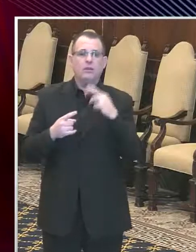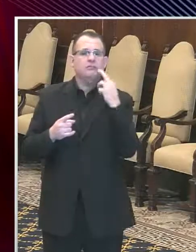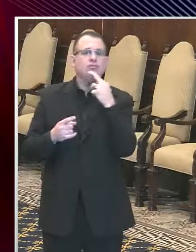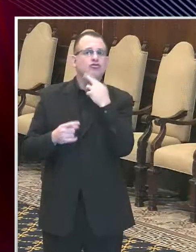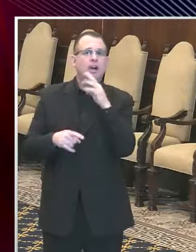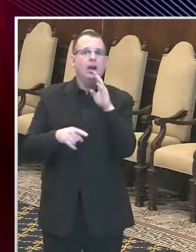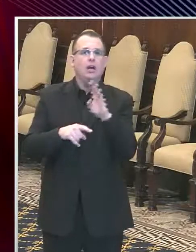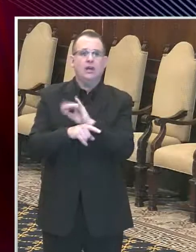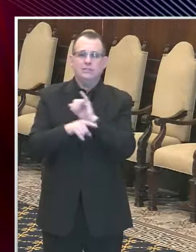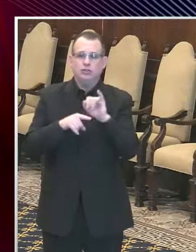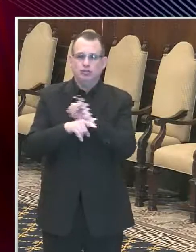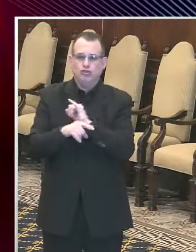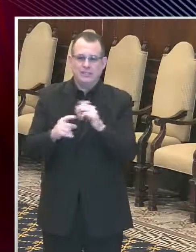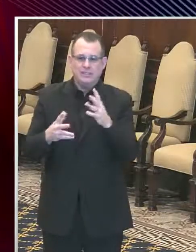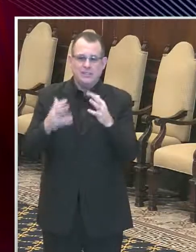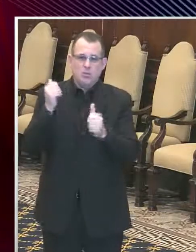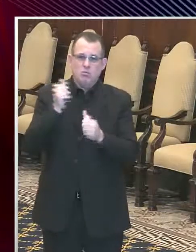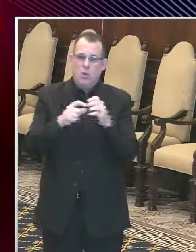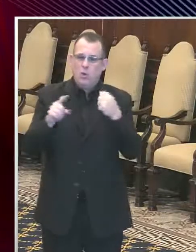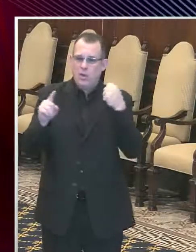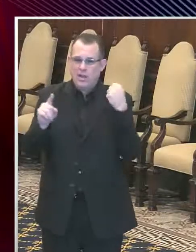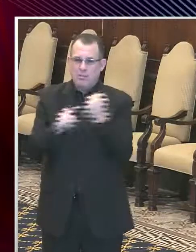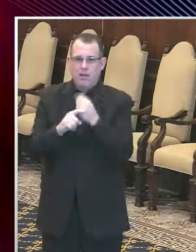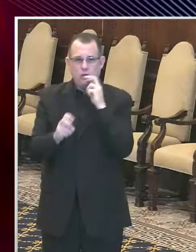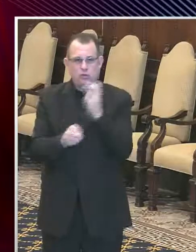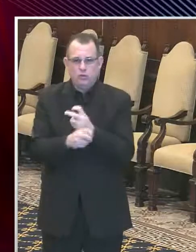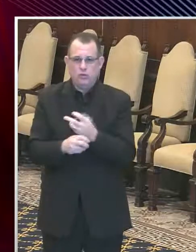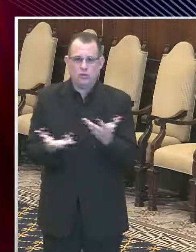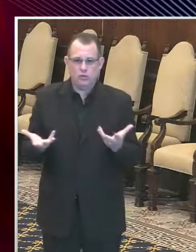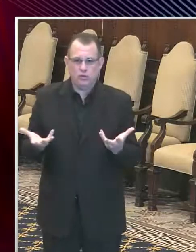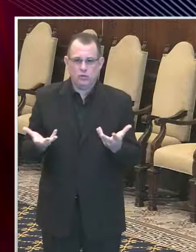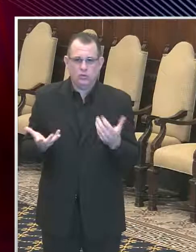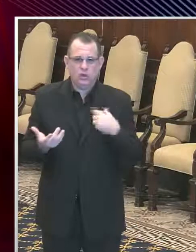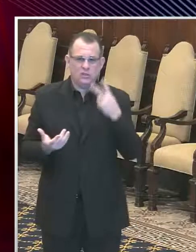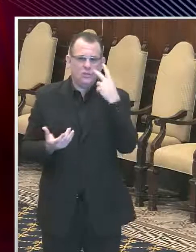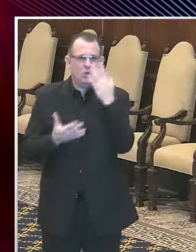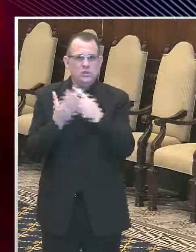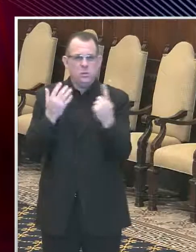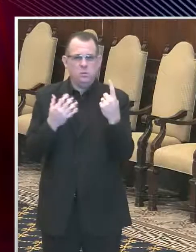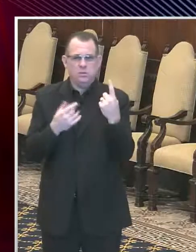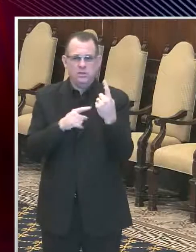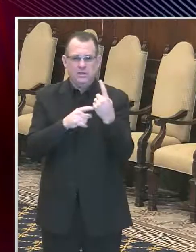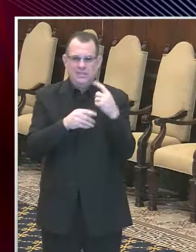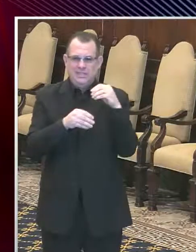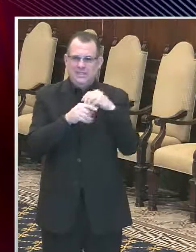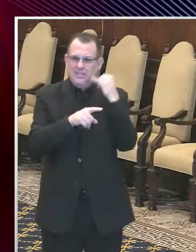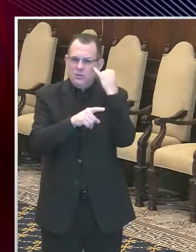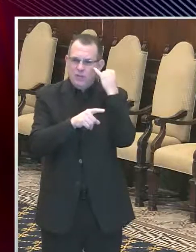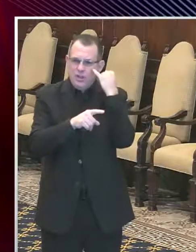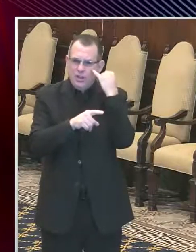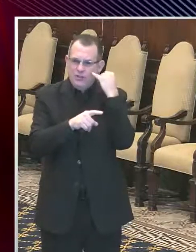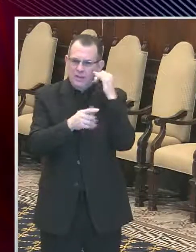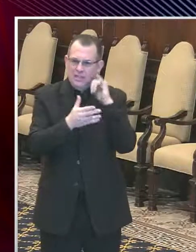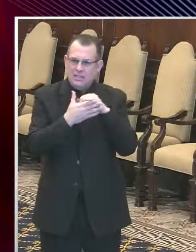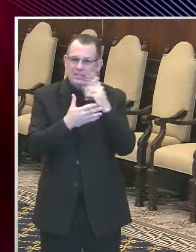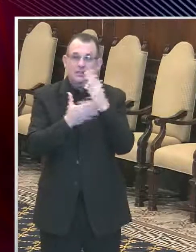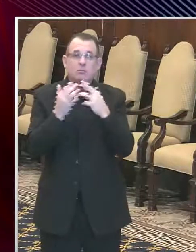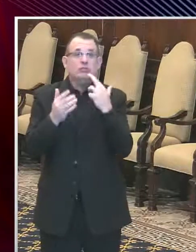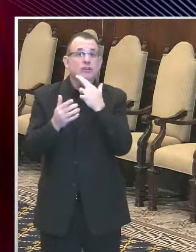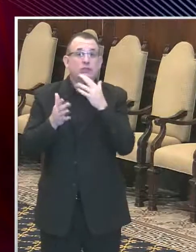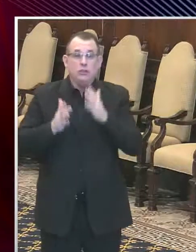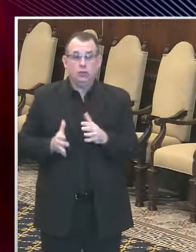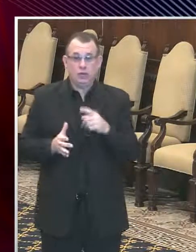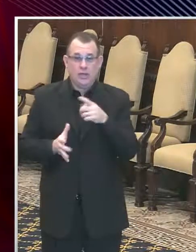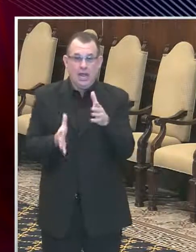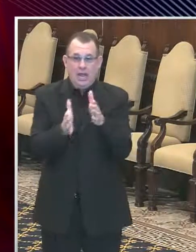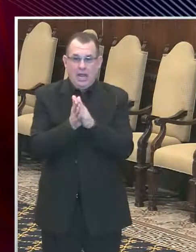one of the hardest hit. I saw in some Inquirer reporting that some restaurateurs are asking if, as